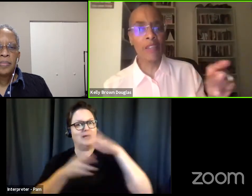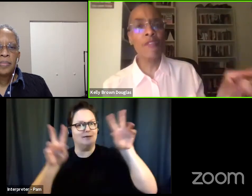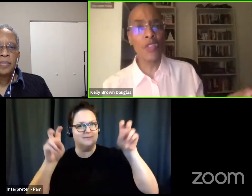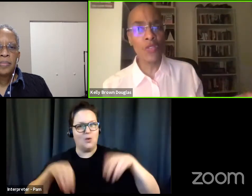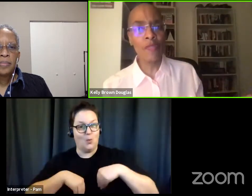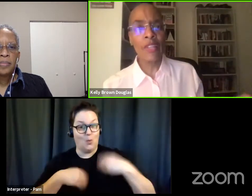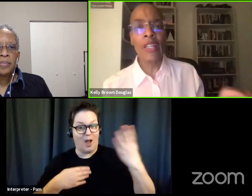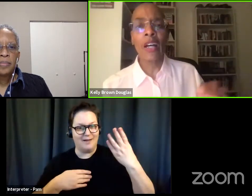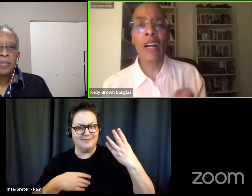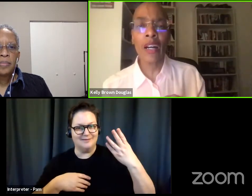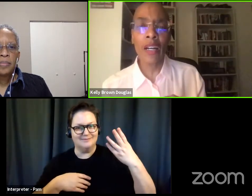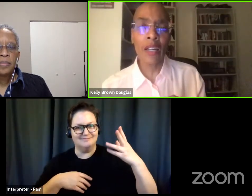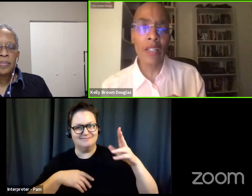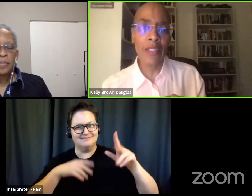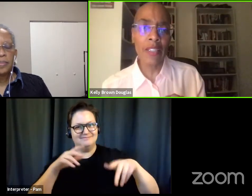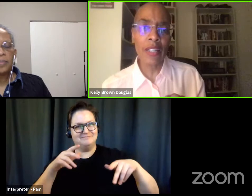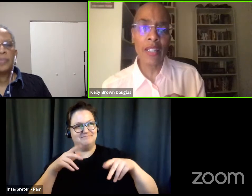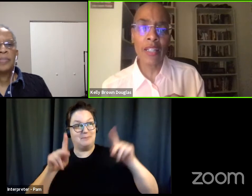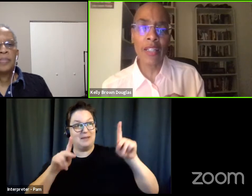countrymen, say of you,